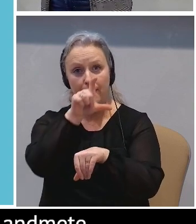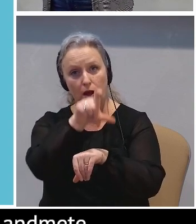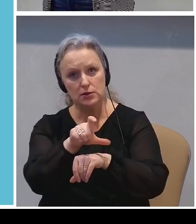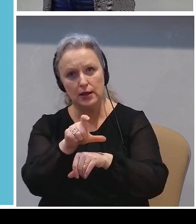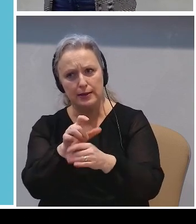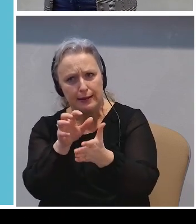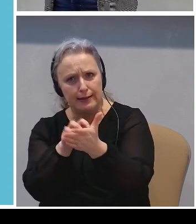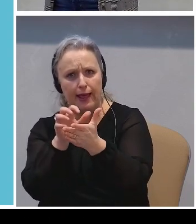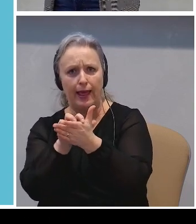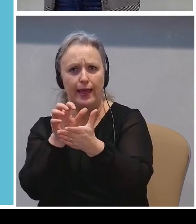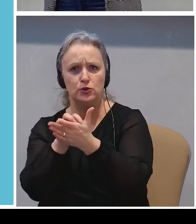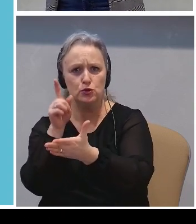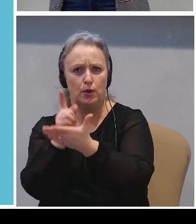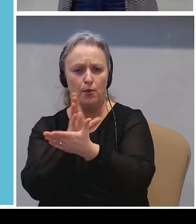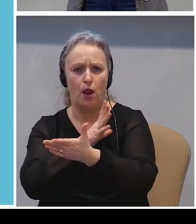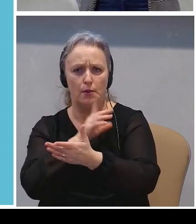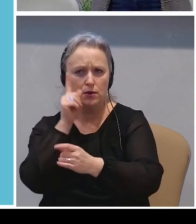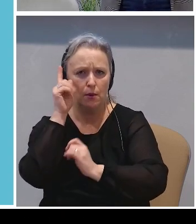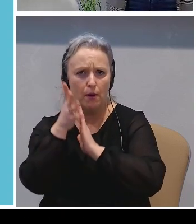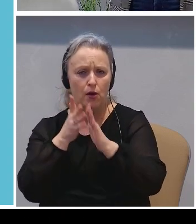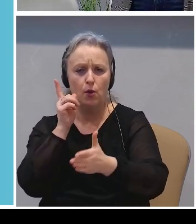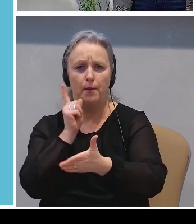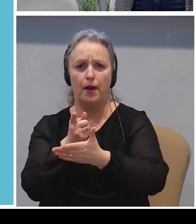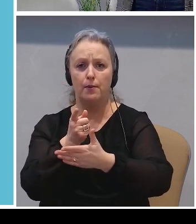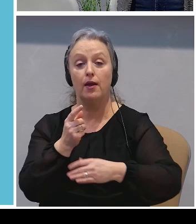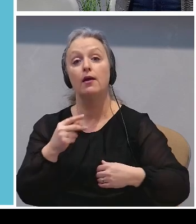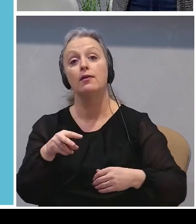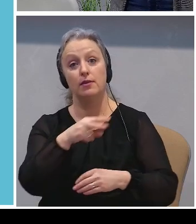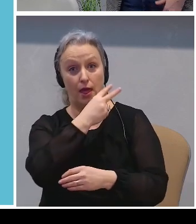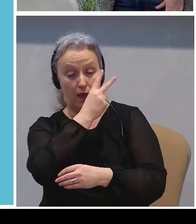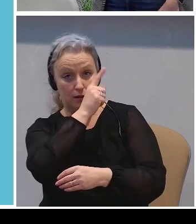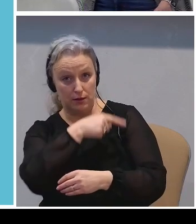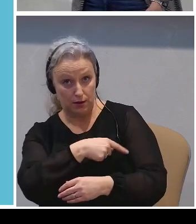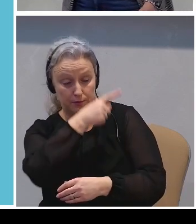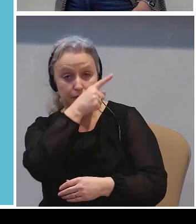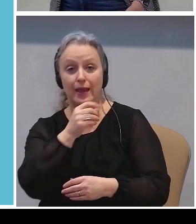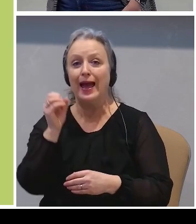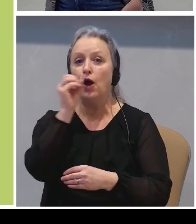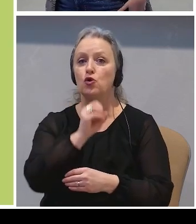patient-reported outcome measures that might be used for investigators to design a clinical trial.